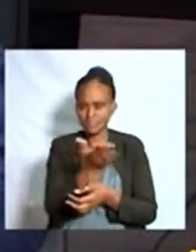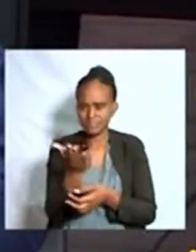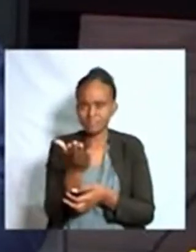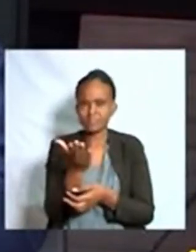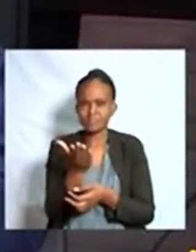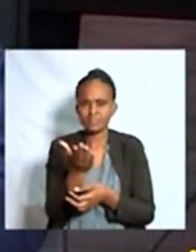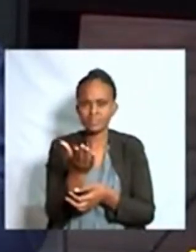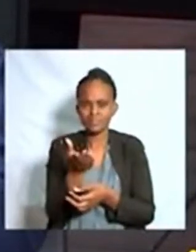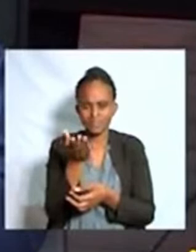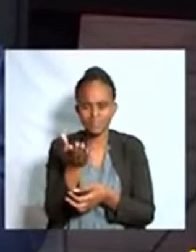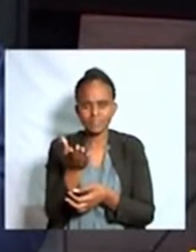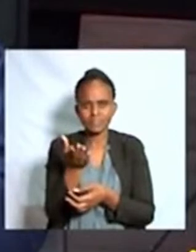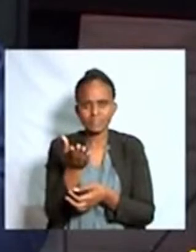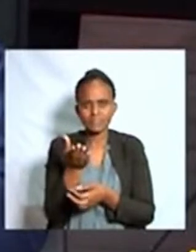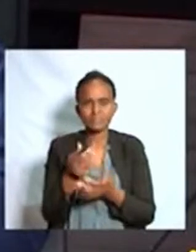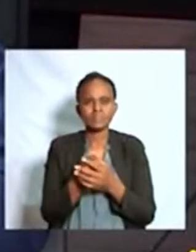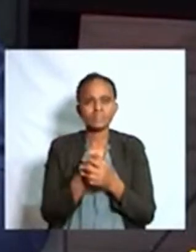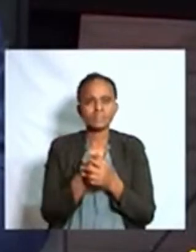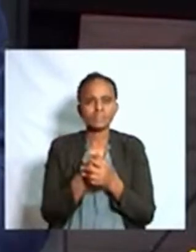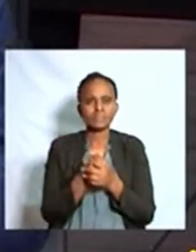pressure was too much.